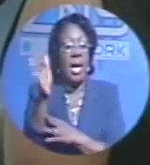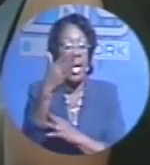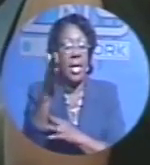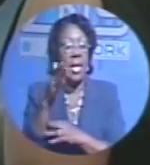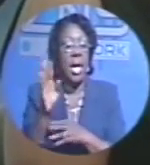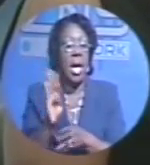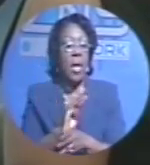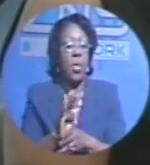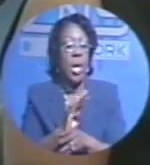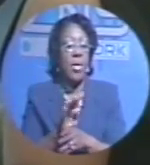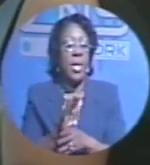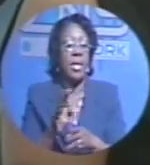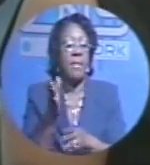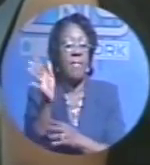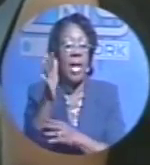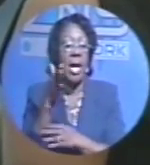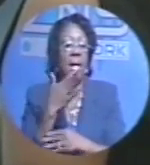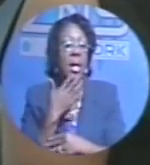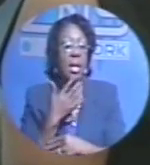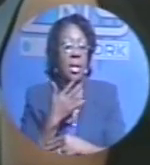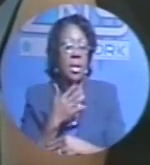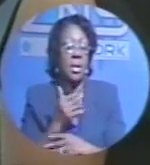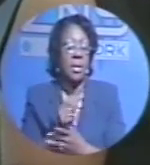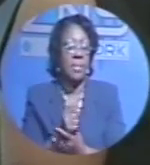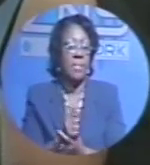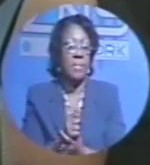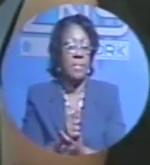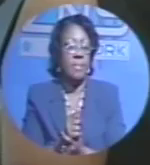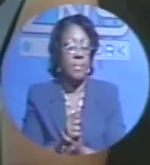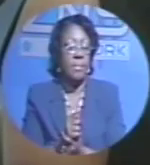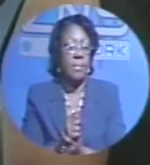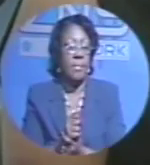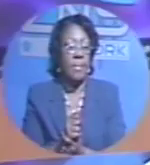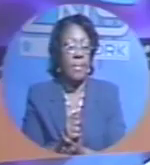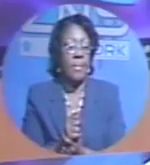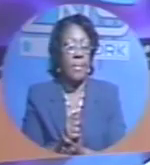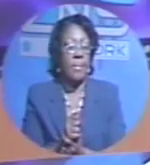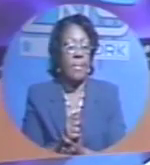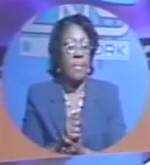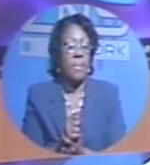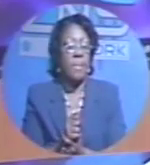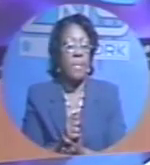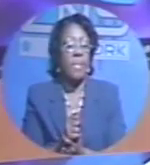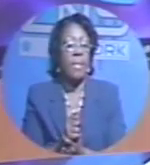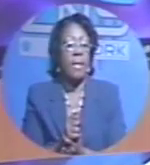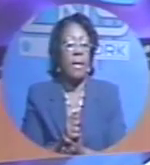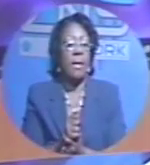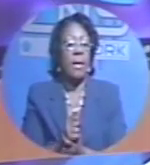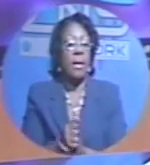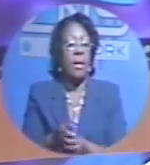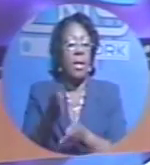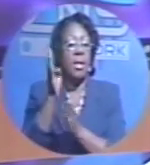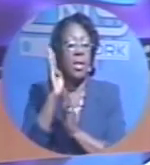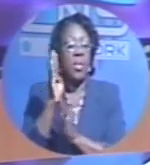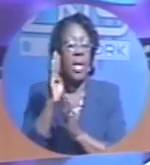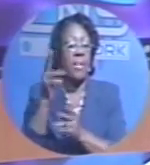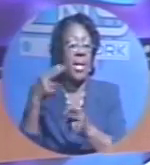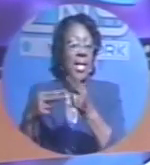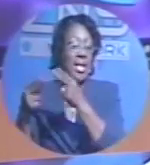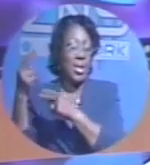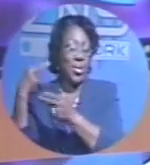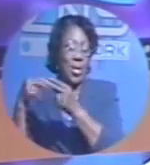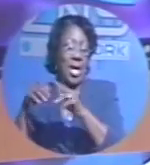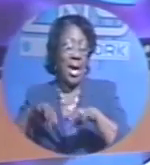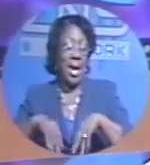of aquamarine, gold, and black. Well, how's your Bahamian history IQ?